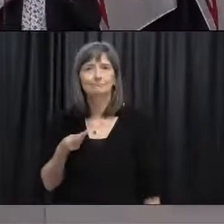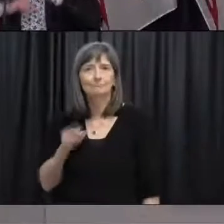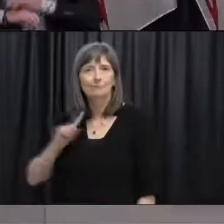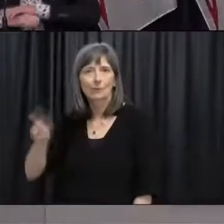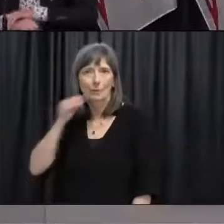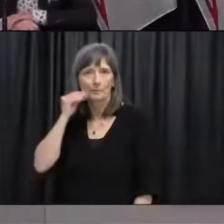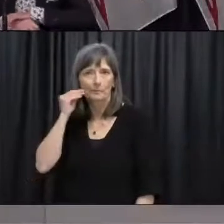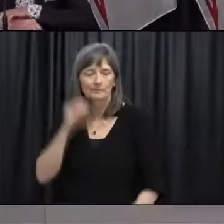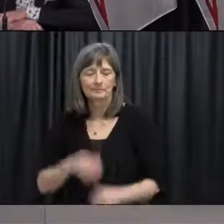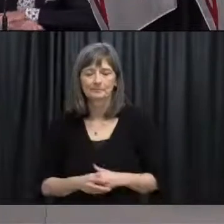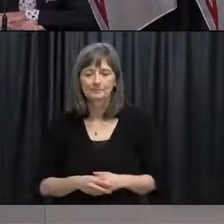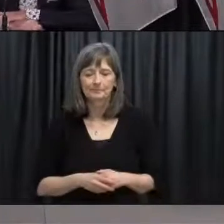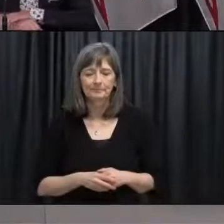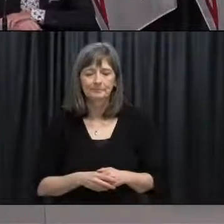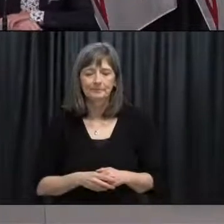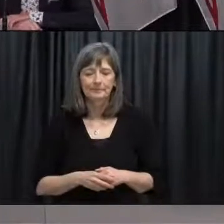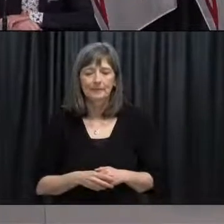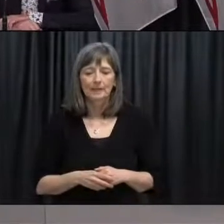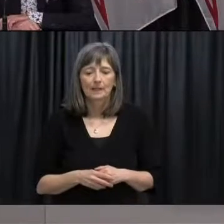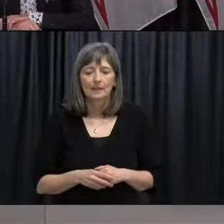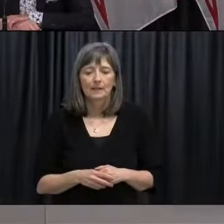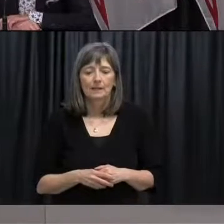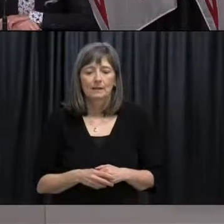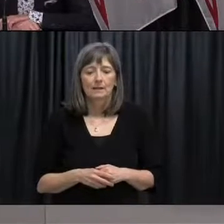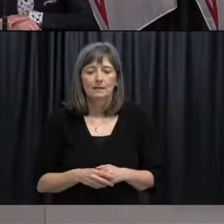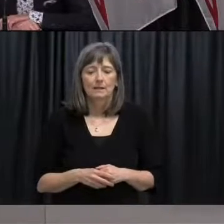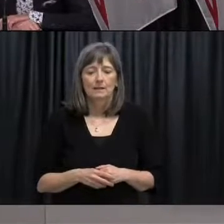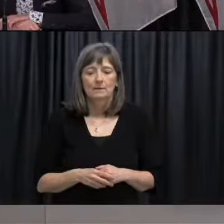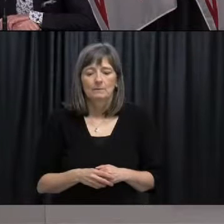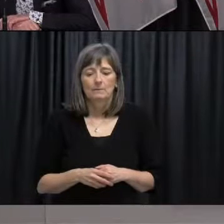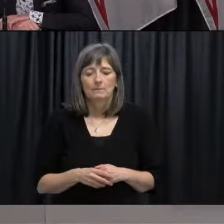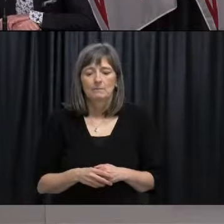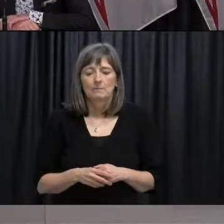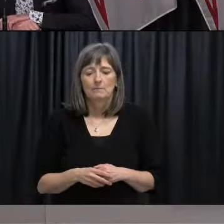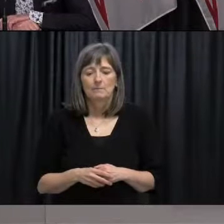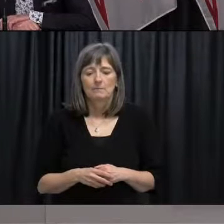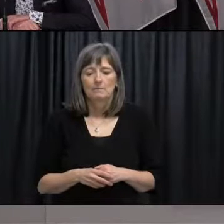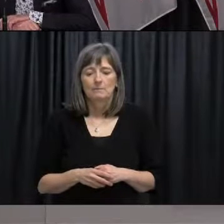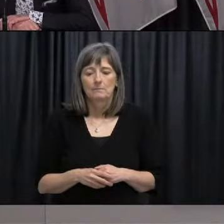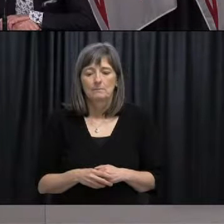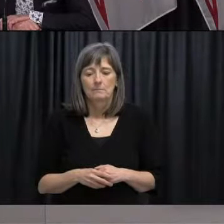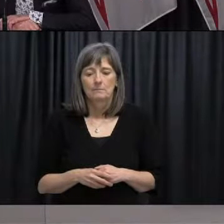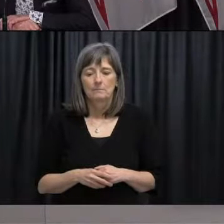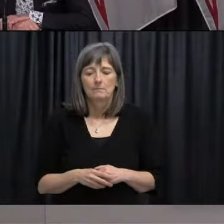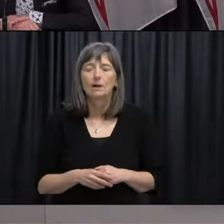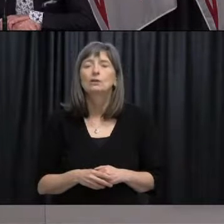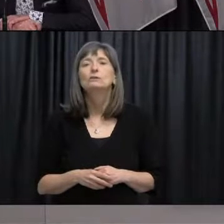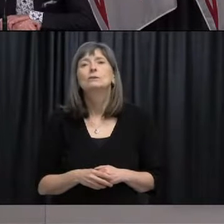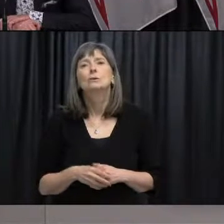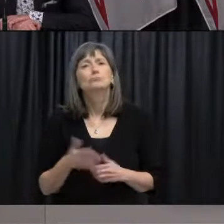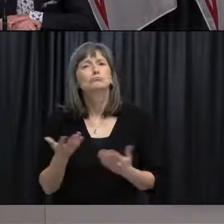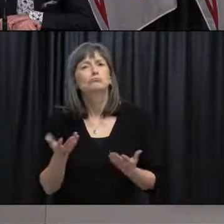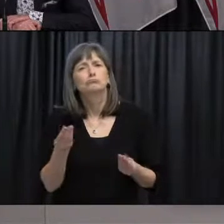And my second question, I guess this is for any of you. Can you give us the latest on discussions you've had